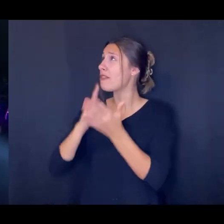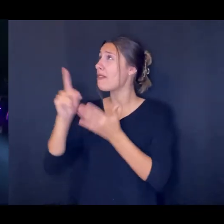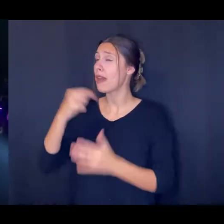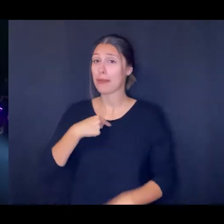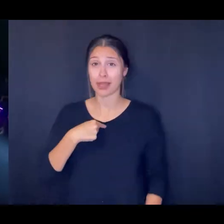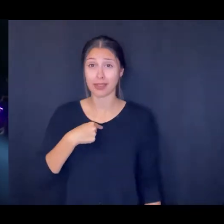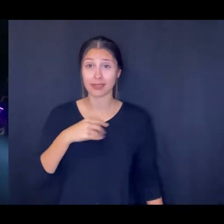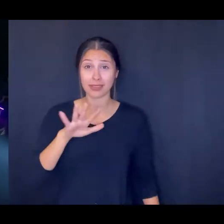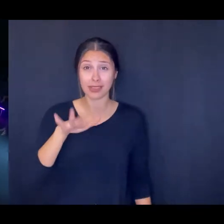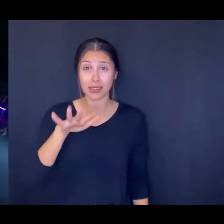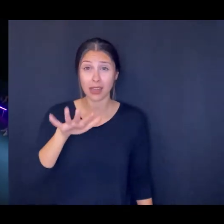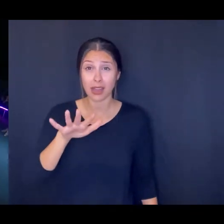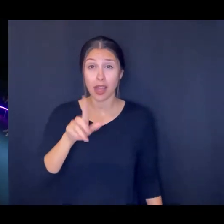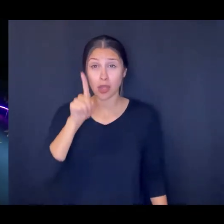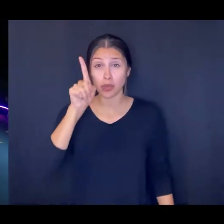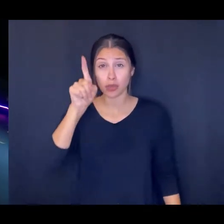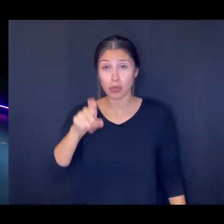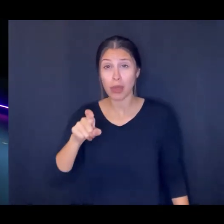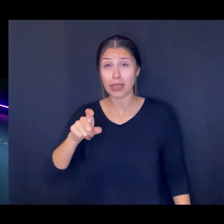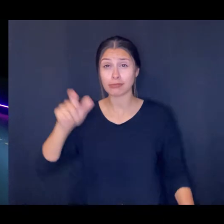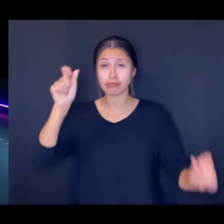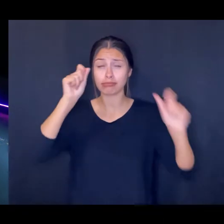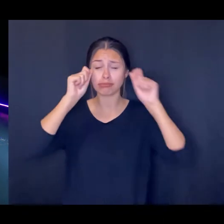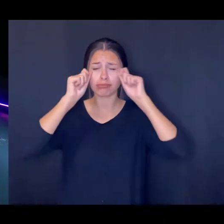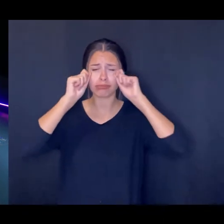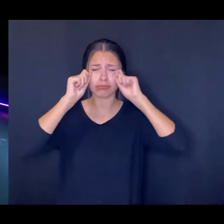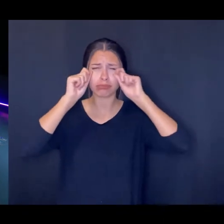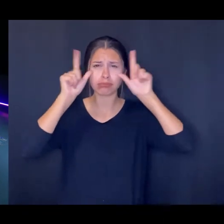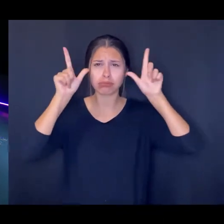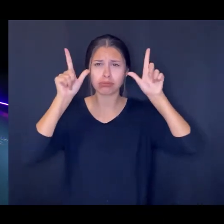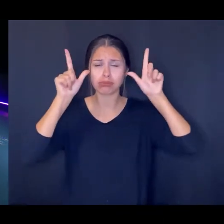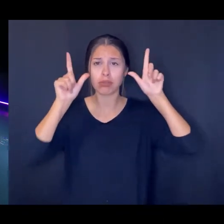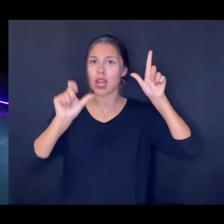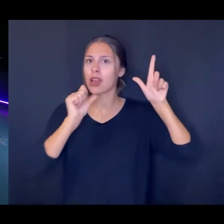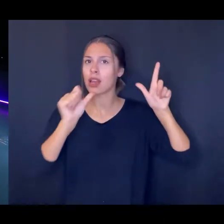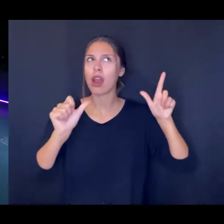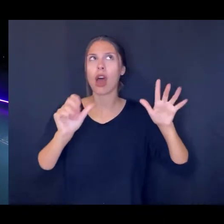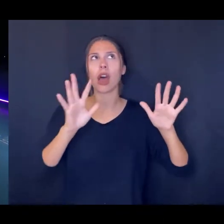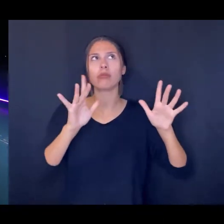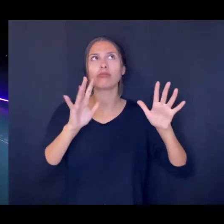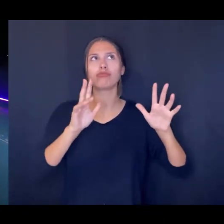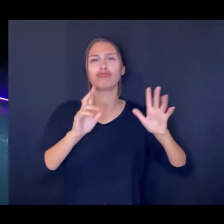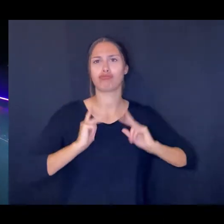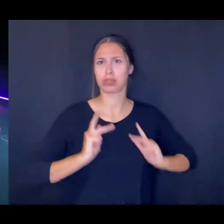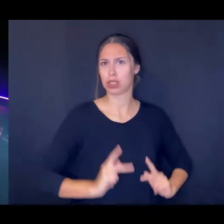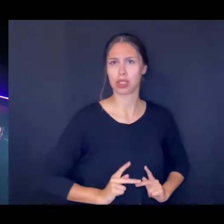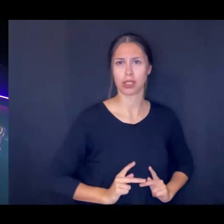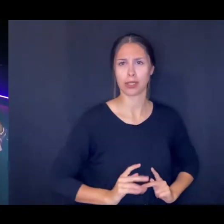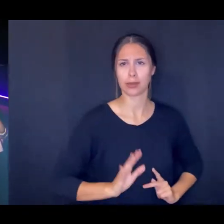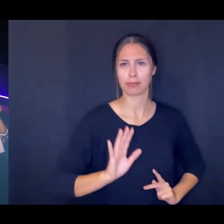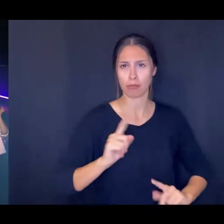fail me. You know what? You have to open your eyes right now. Not in the...